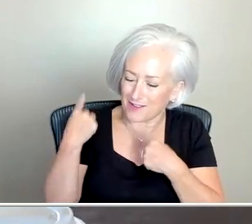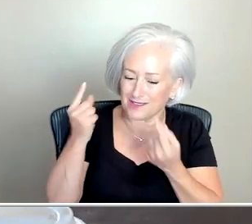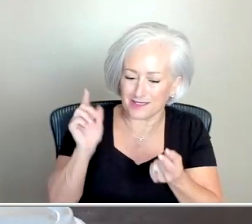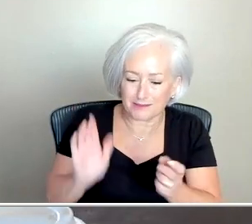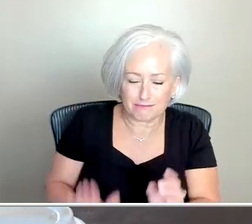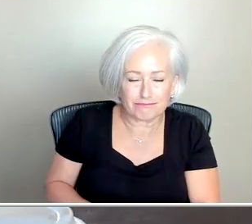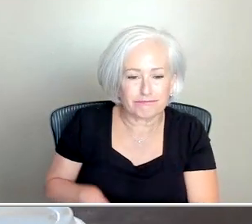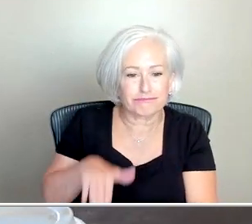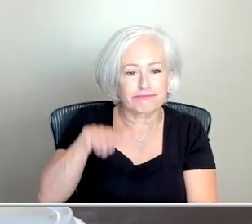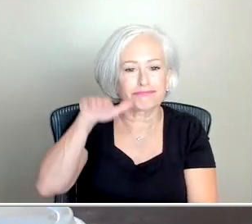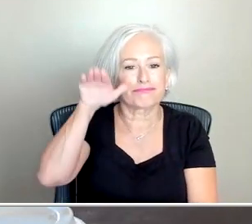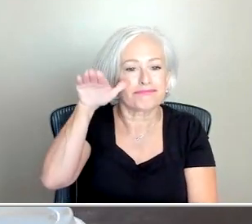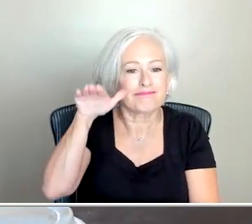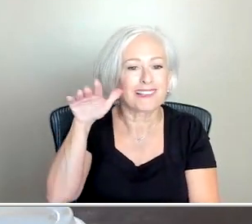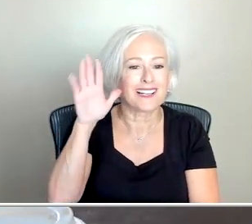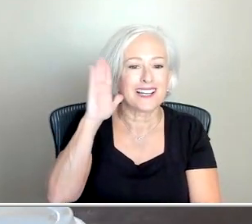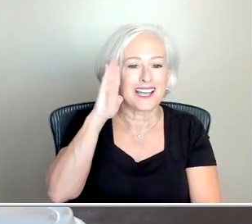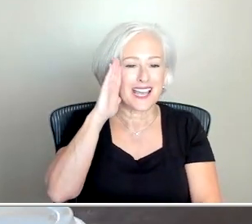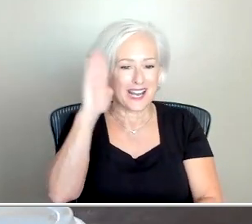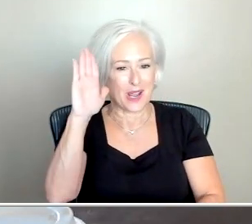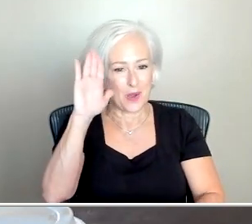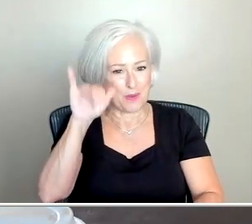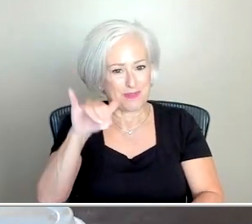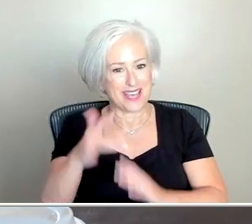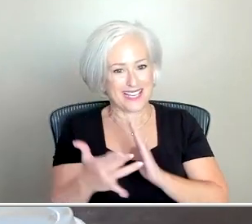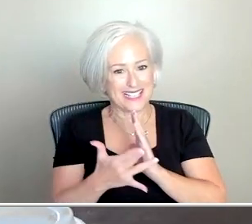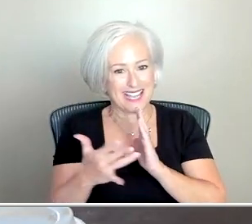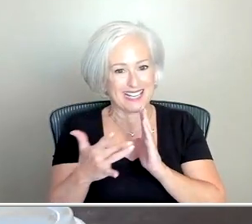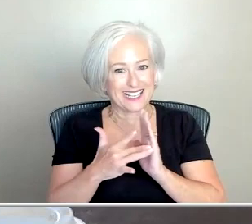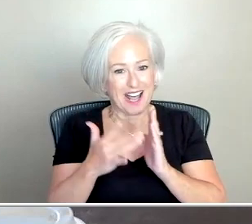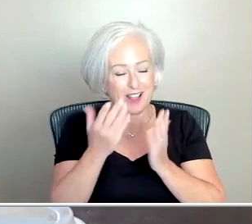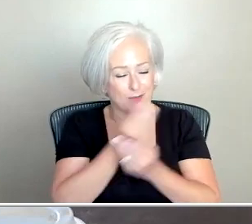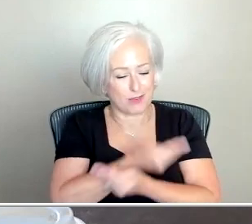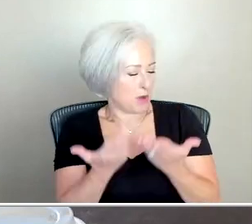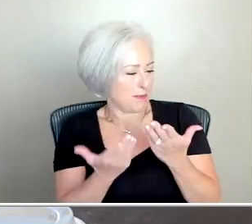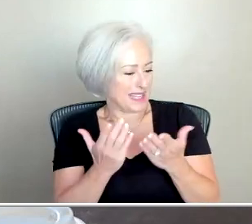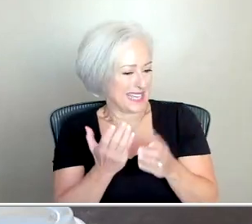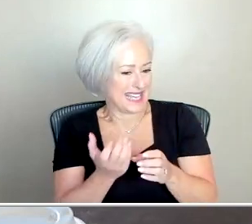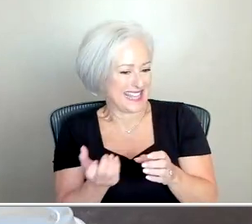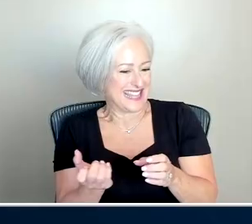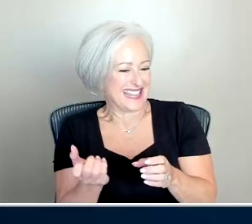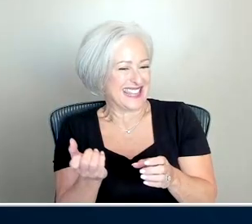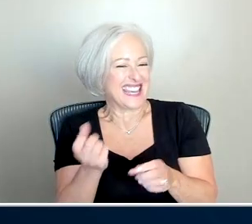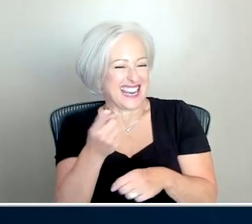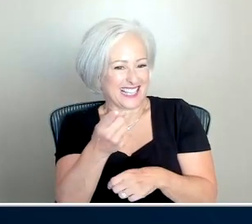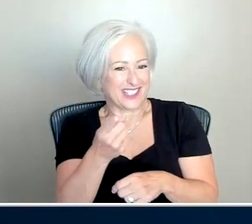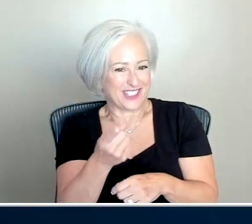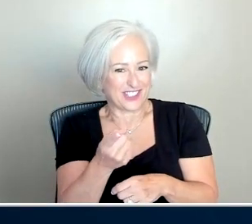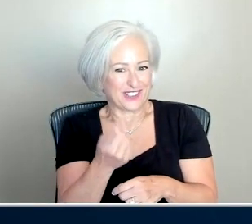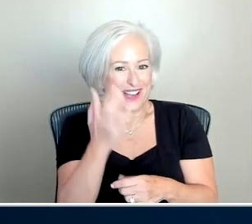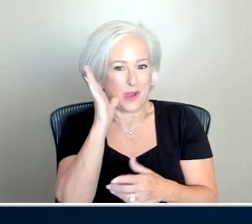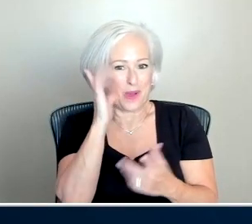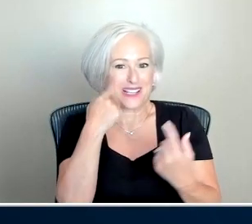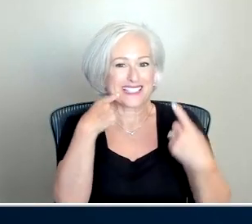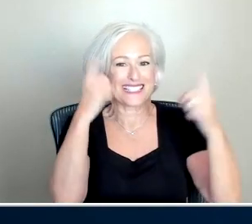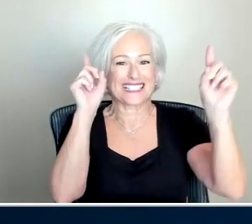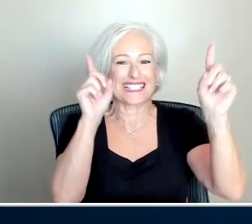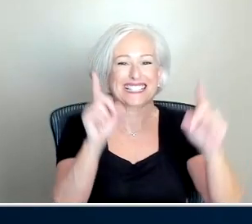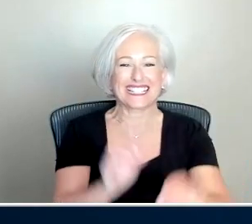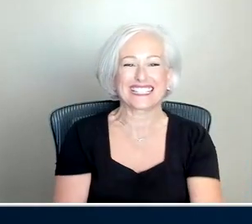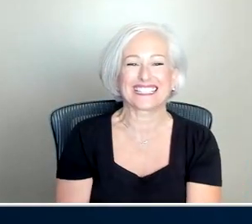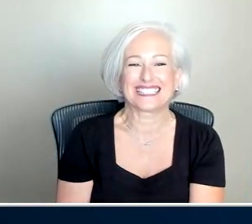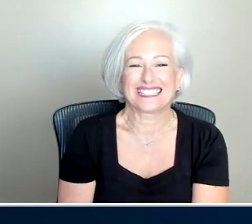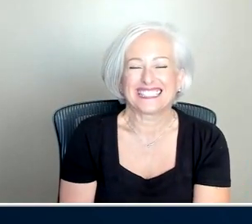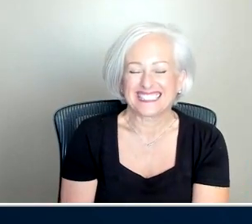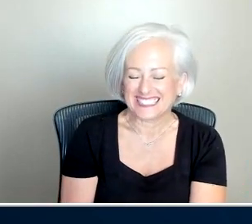this technology to the world, which I think in the next year I'm going to succeed at it. Well, no doubt you're going to succeed at whatever